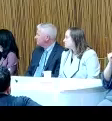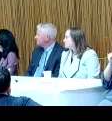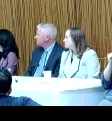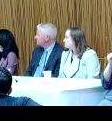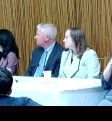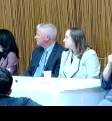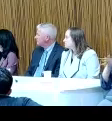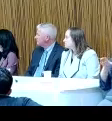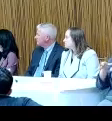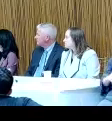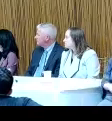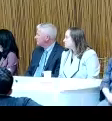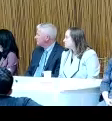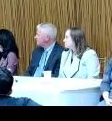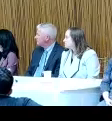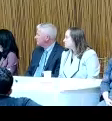whatever you